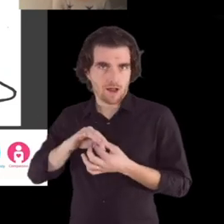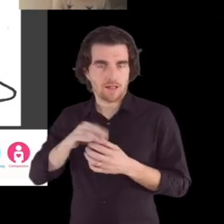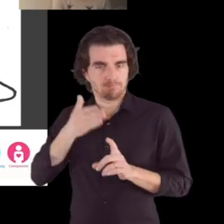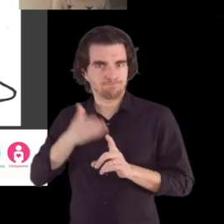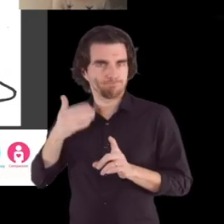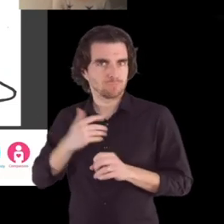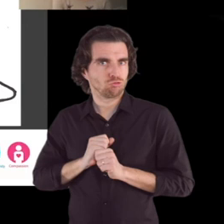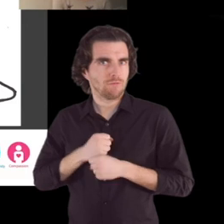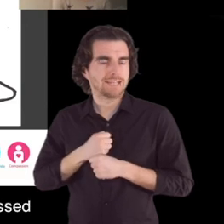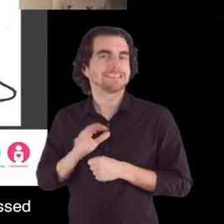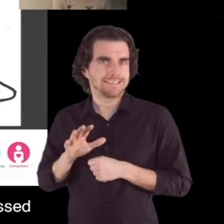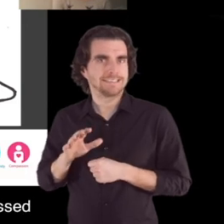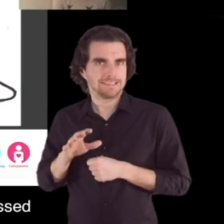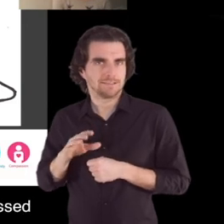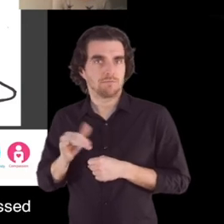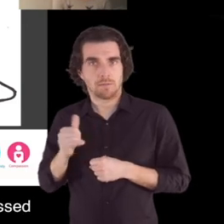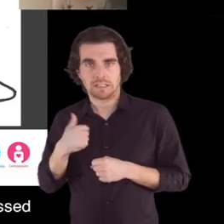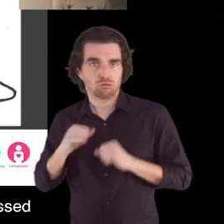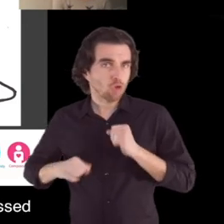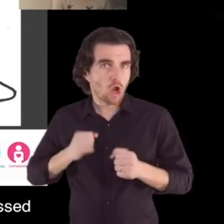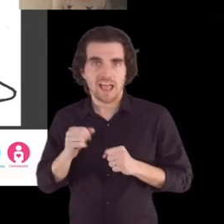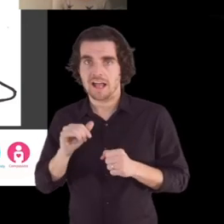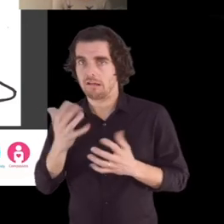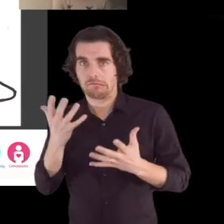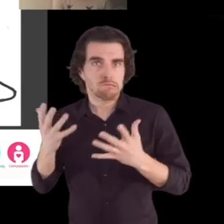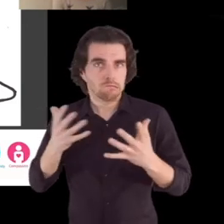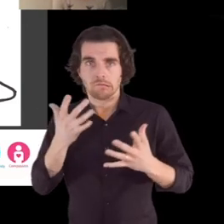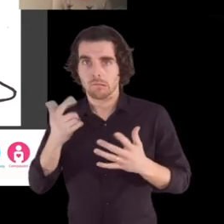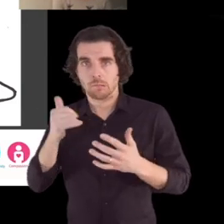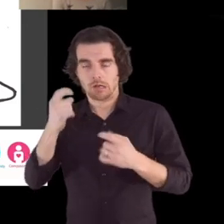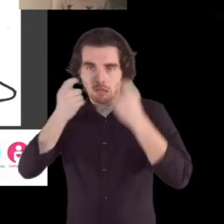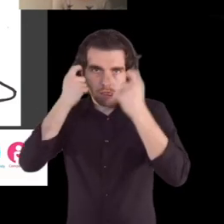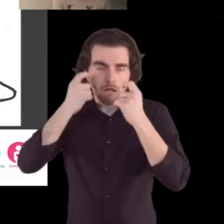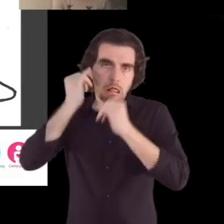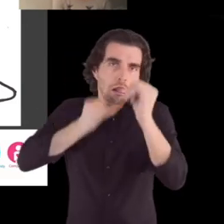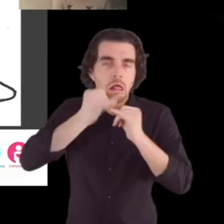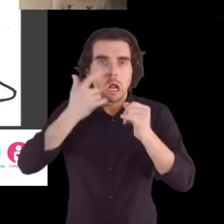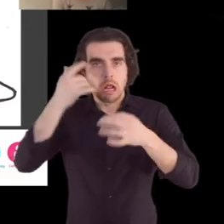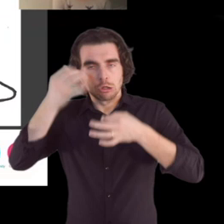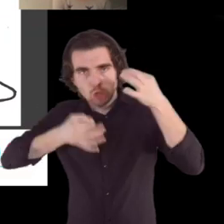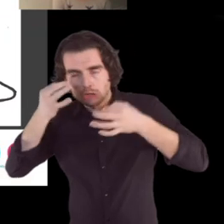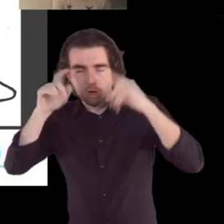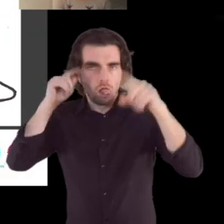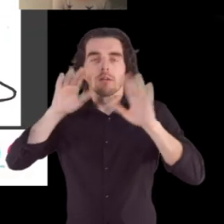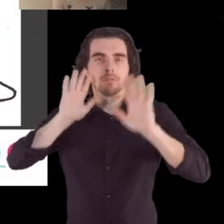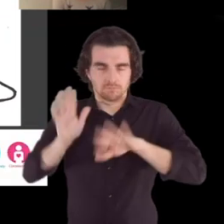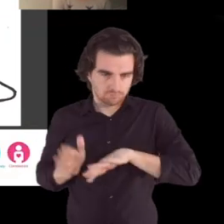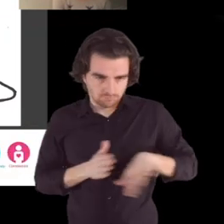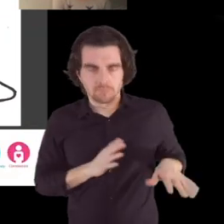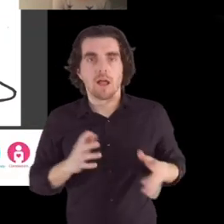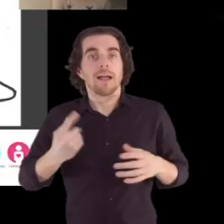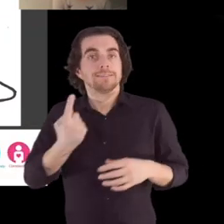this. Mindfulness, which is, recognizing when we're stressed and maybe when we're struggling with those judgmental or overcritical